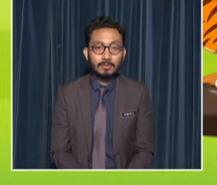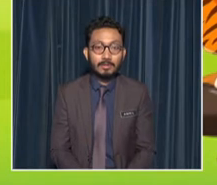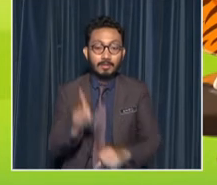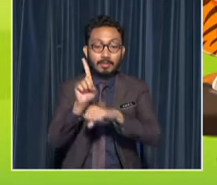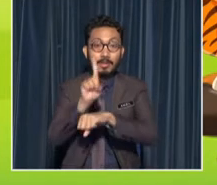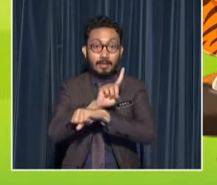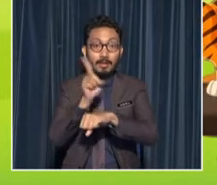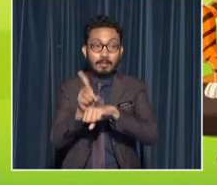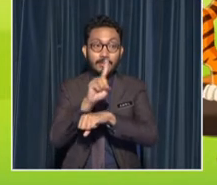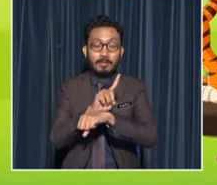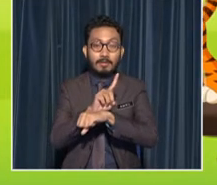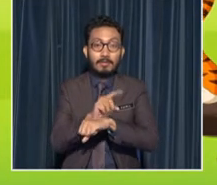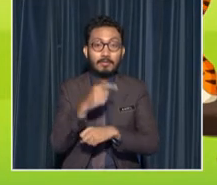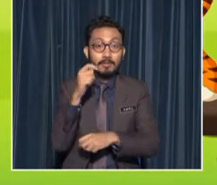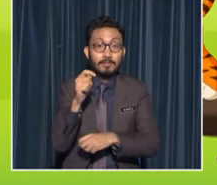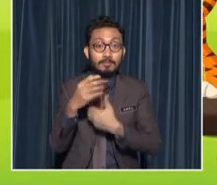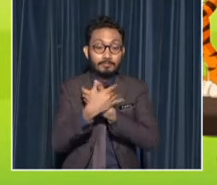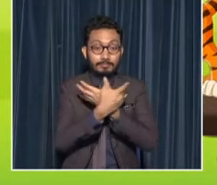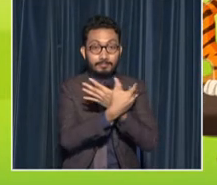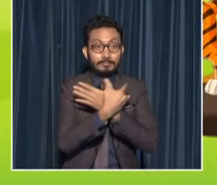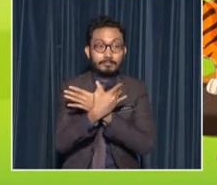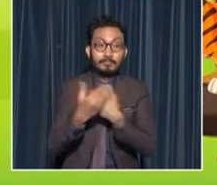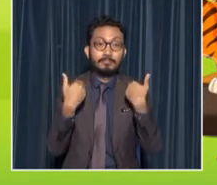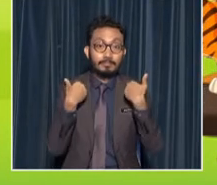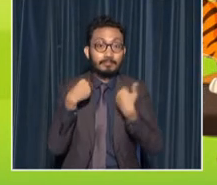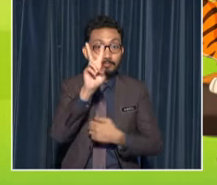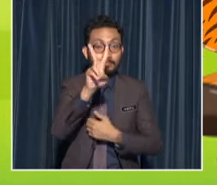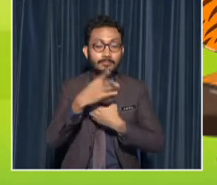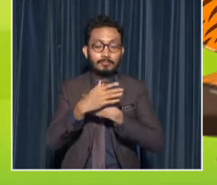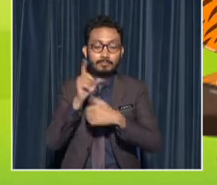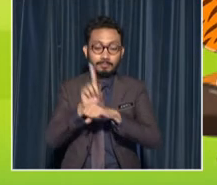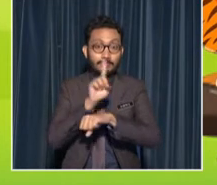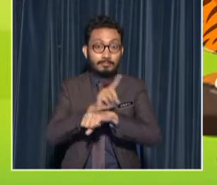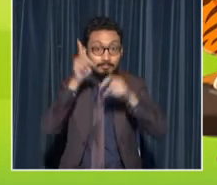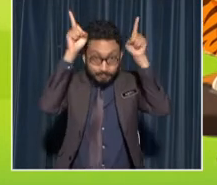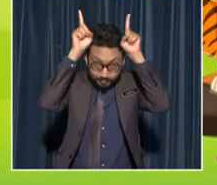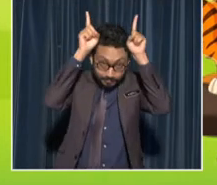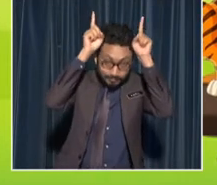Antenna. The butterfly has two antennas.